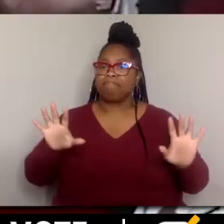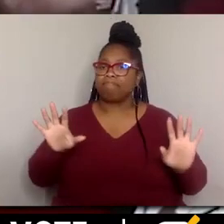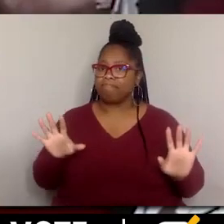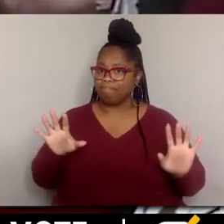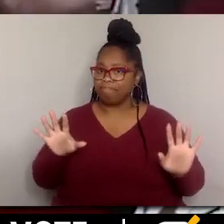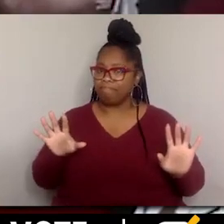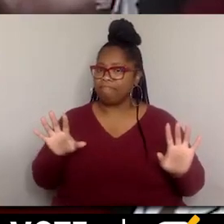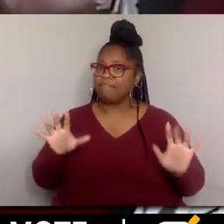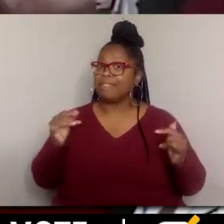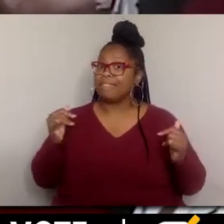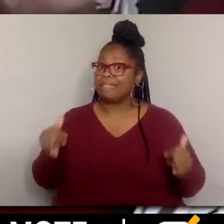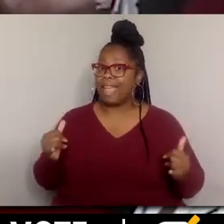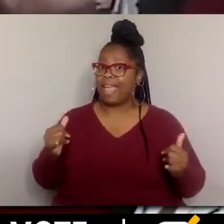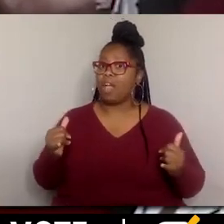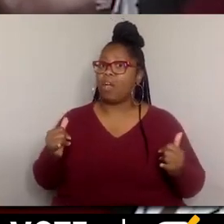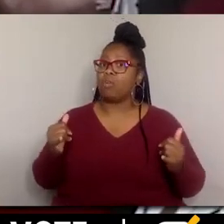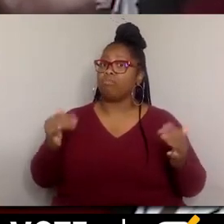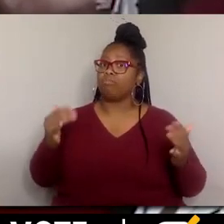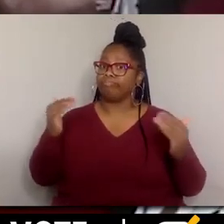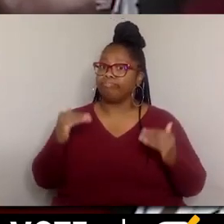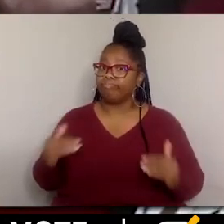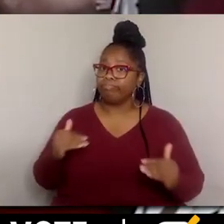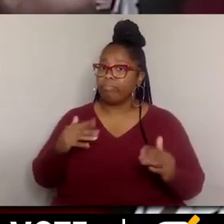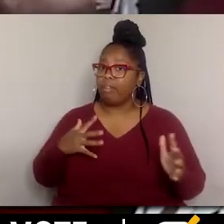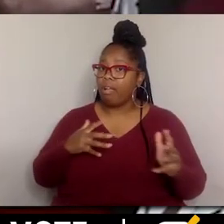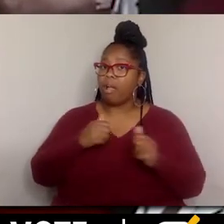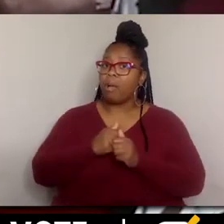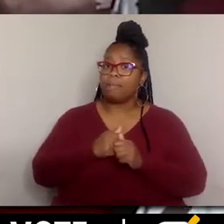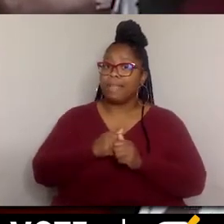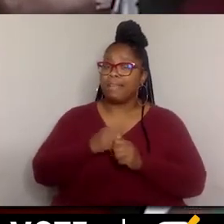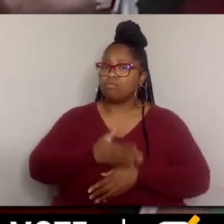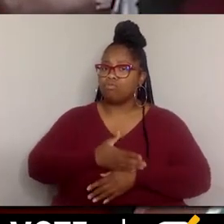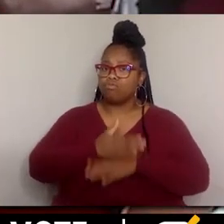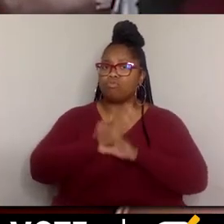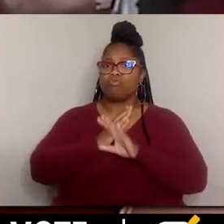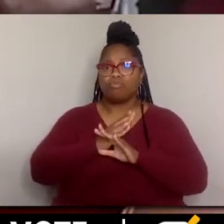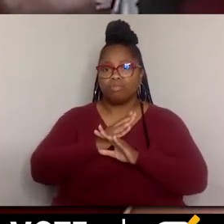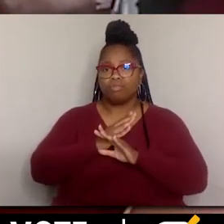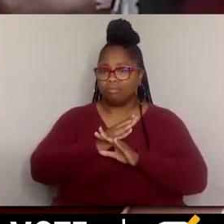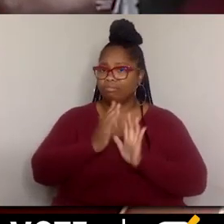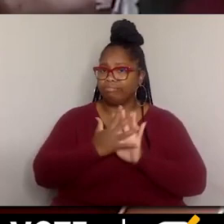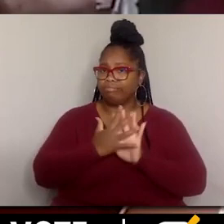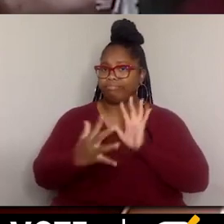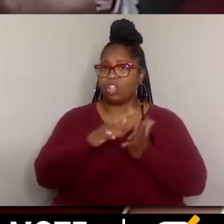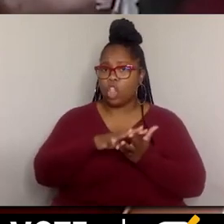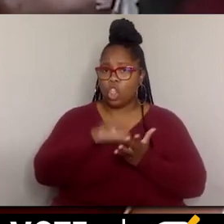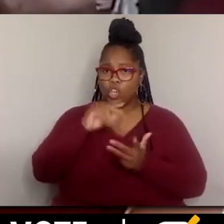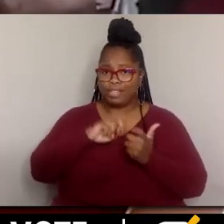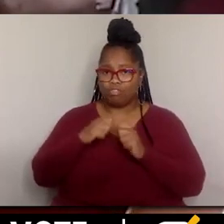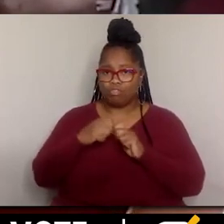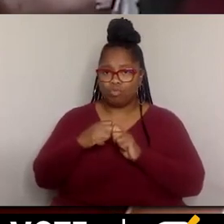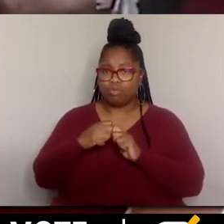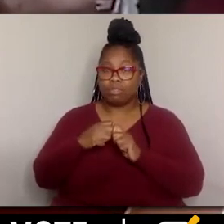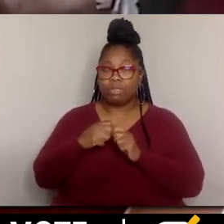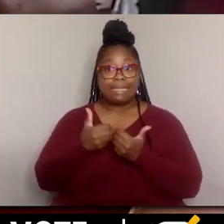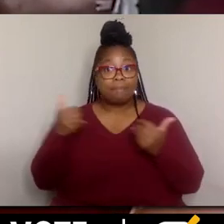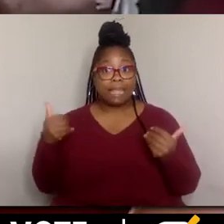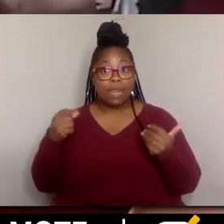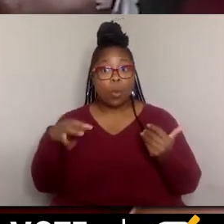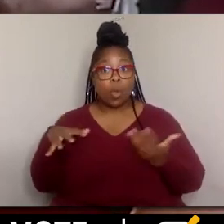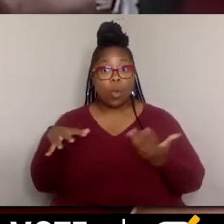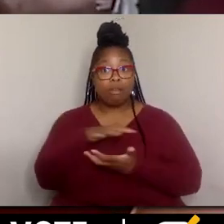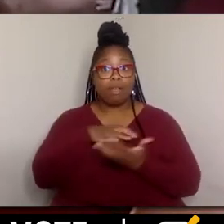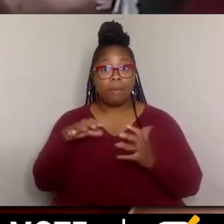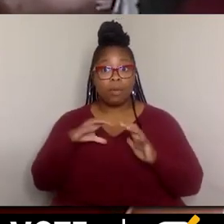now on to updates on crisis distance learning issues. Split or combo classes with more than